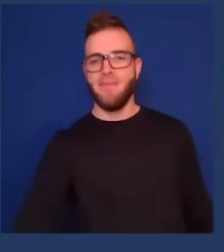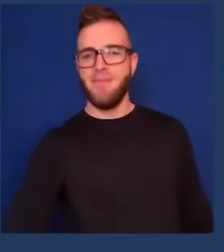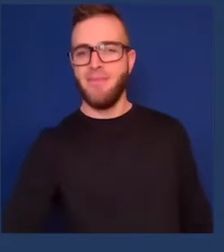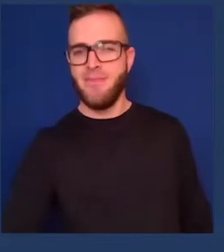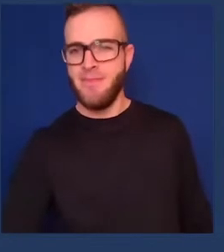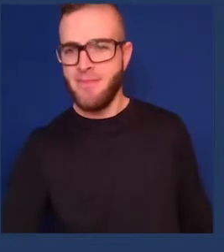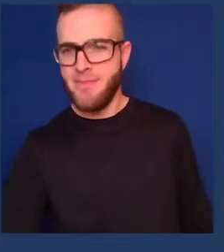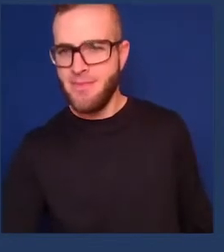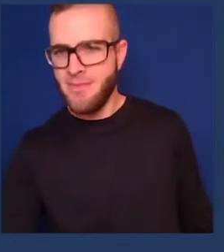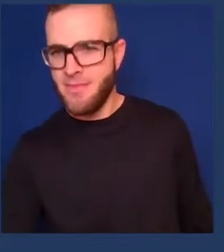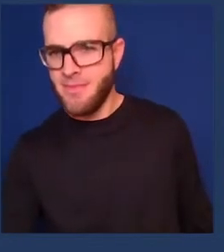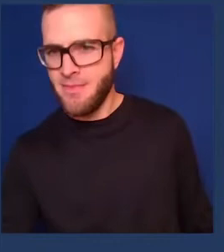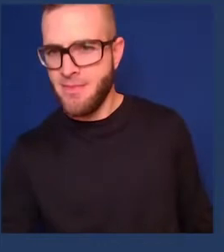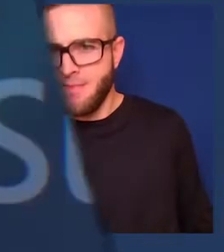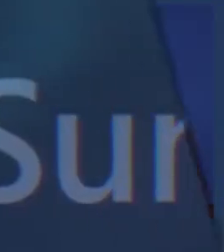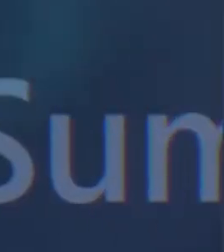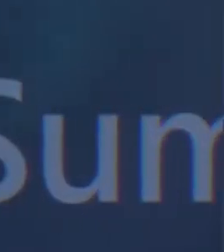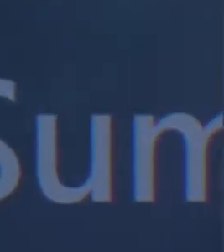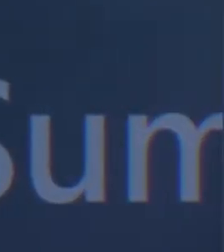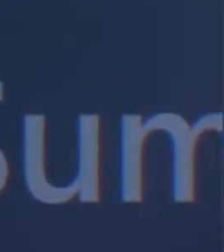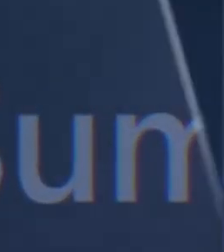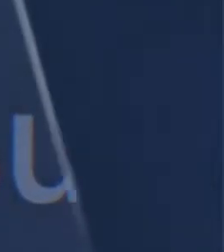Brad. Thank you.